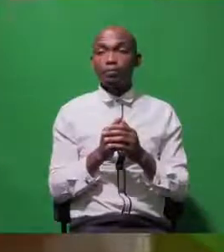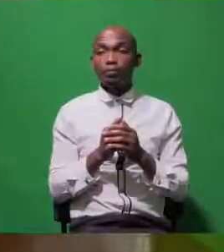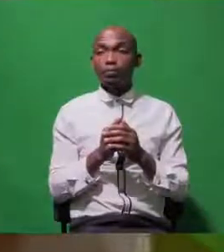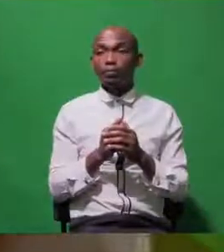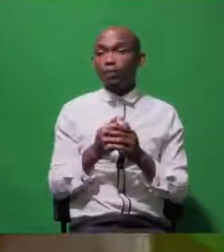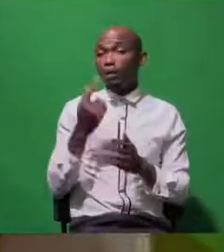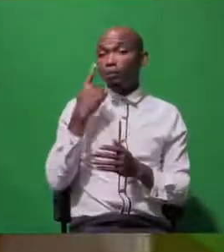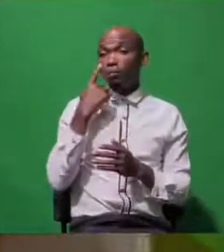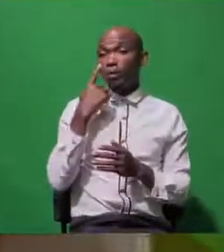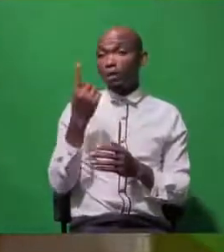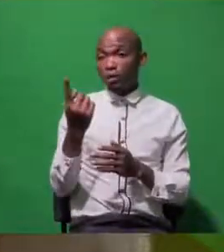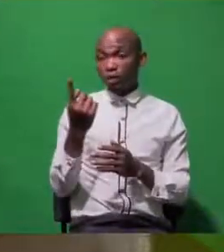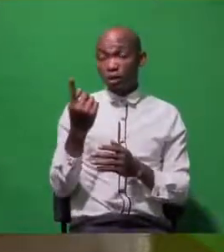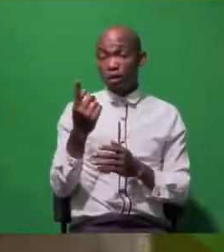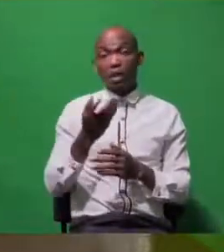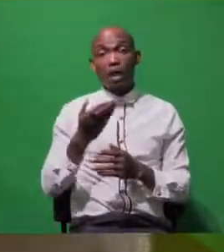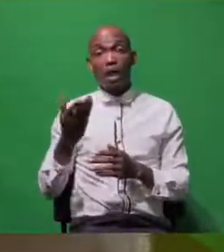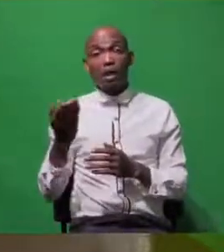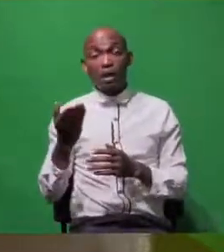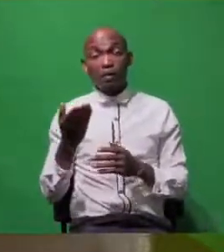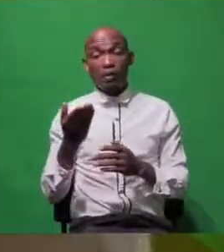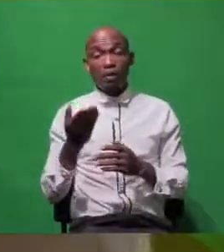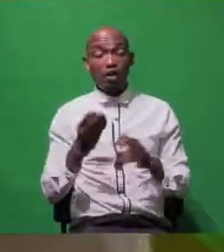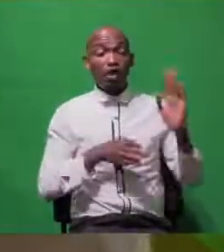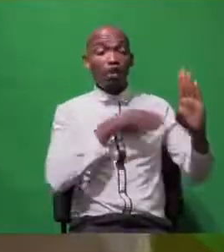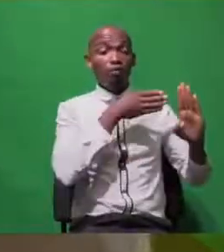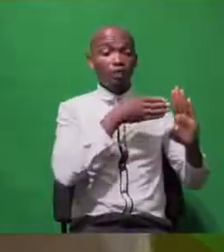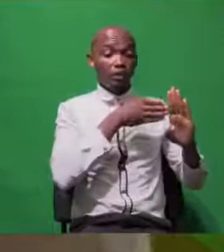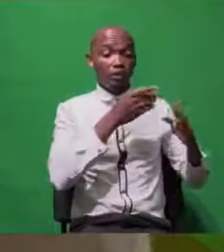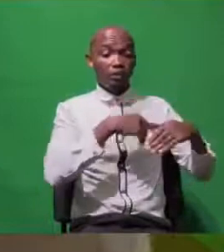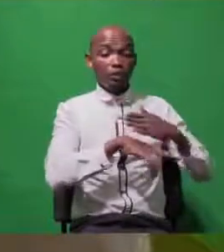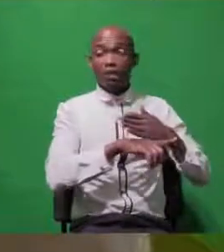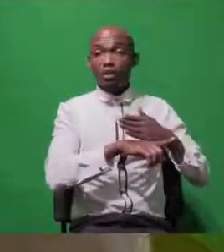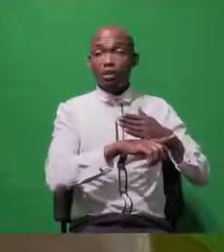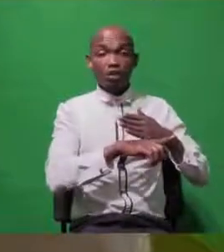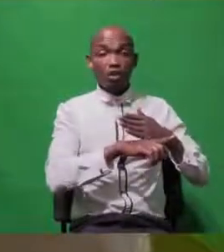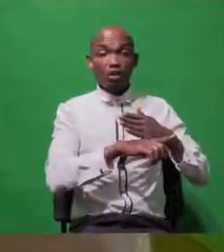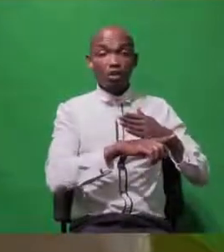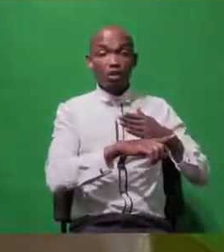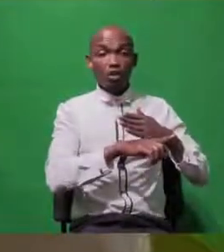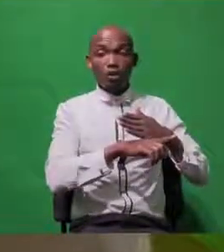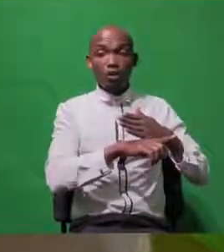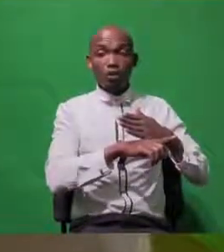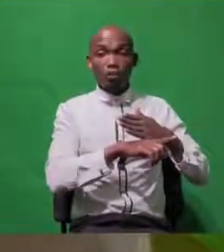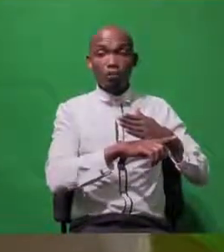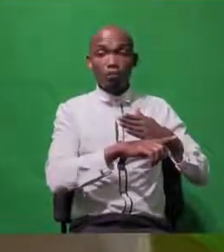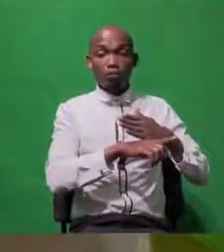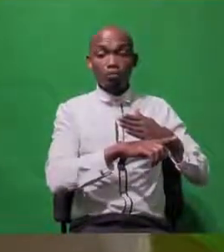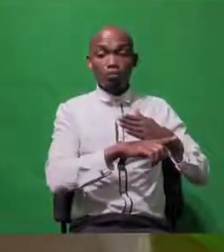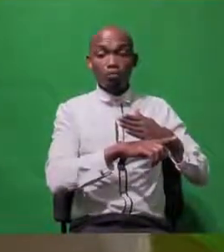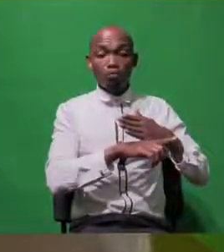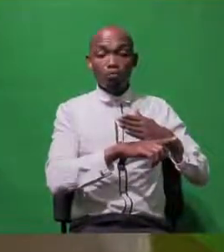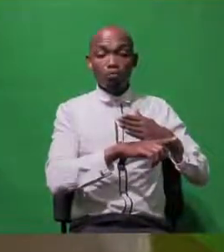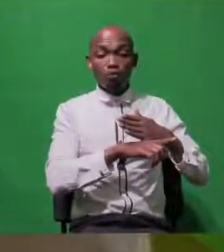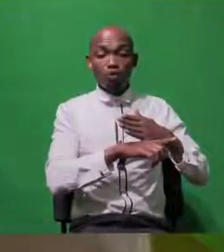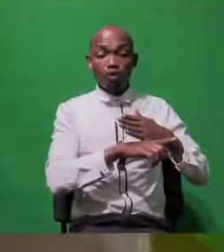by looking another objective of colonial education. Why the whites